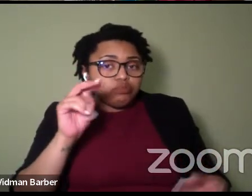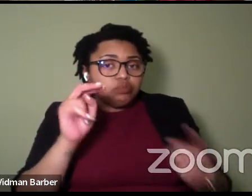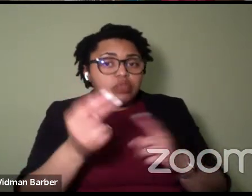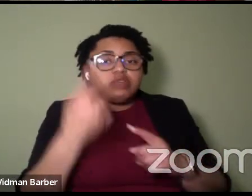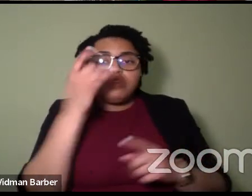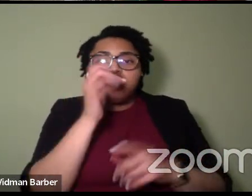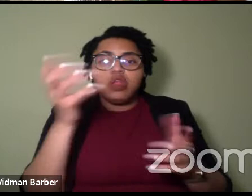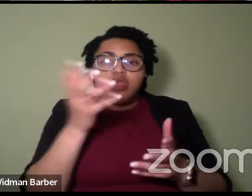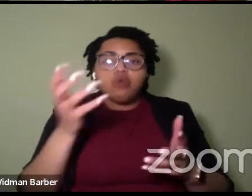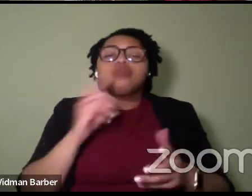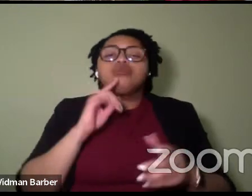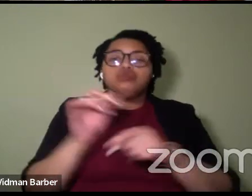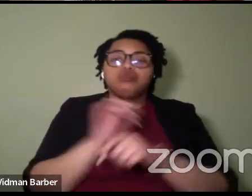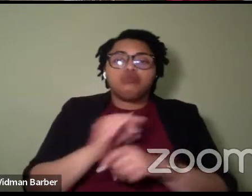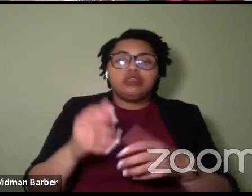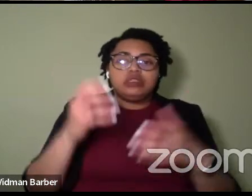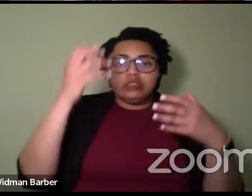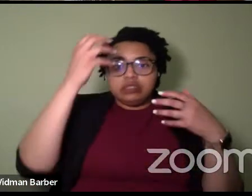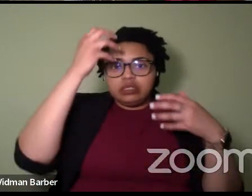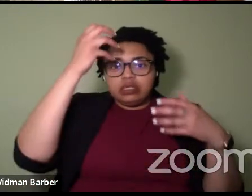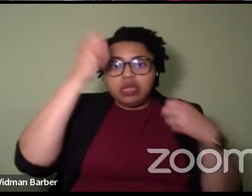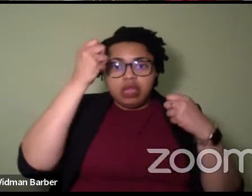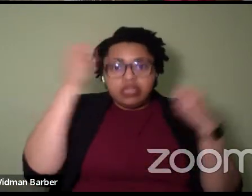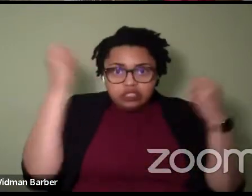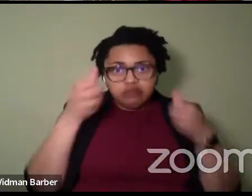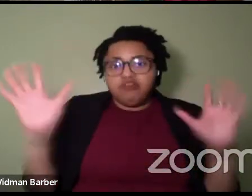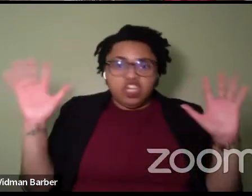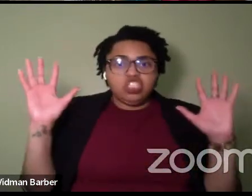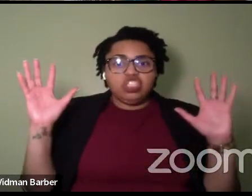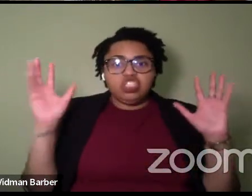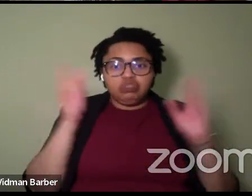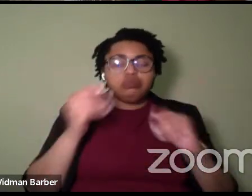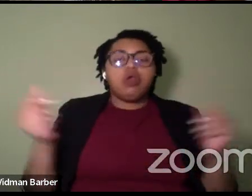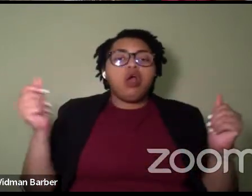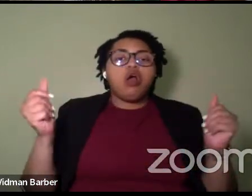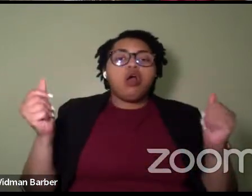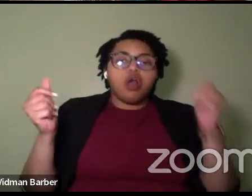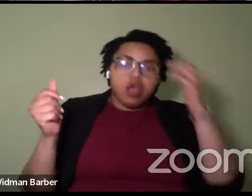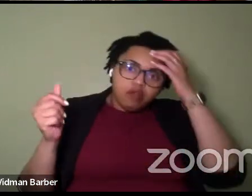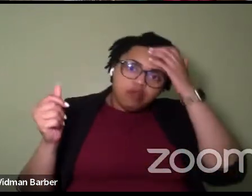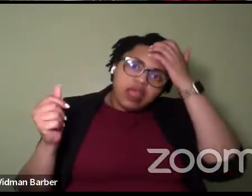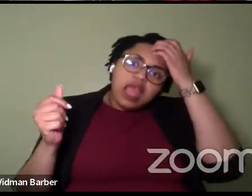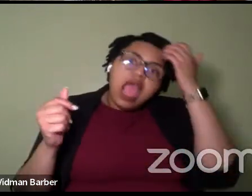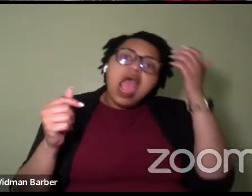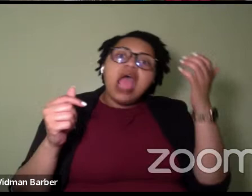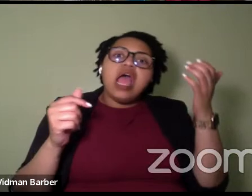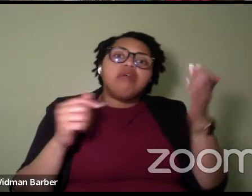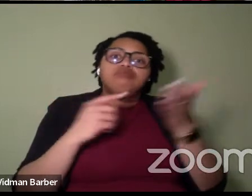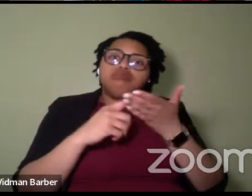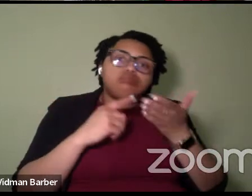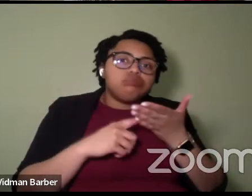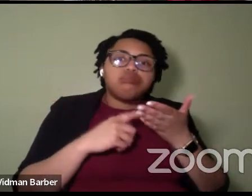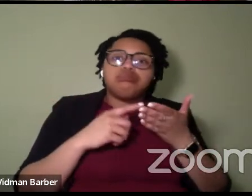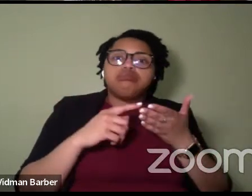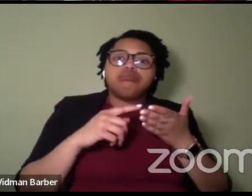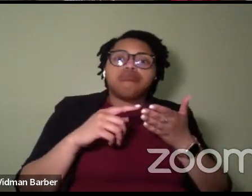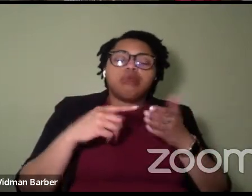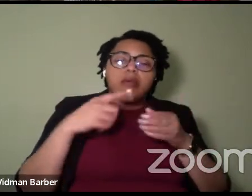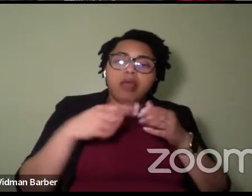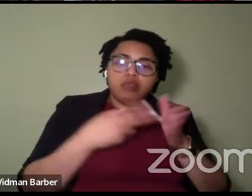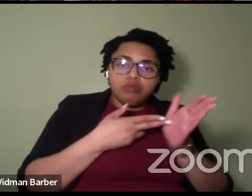to decolonize conservation, to speak the truths and amplify the leaders that should be amplified?